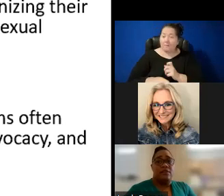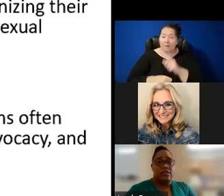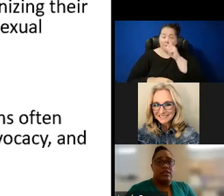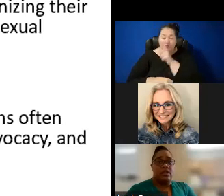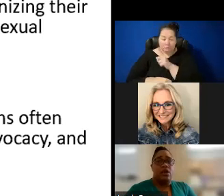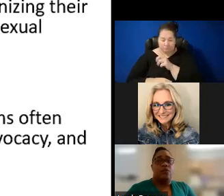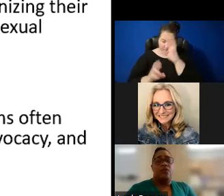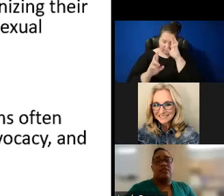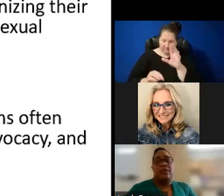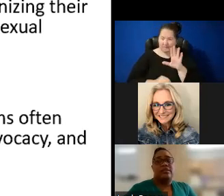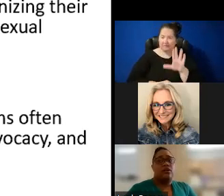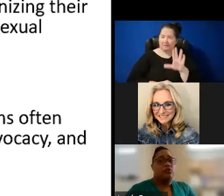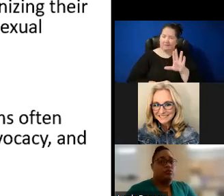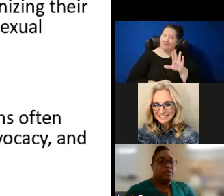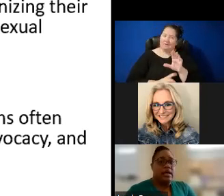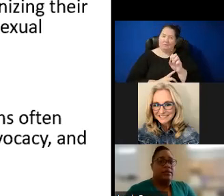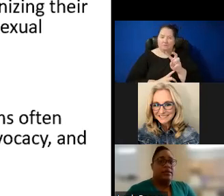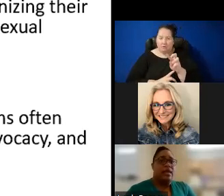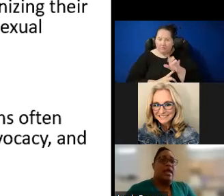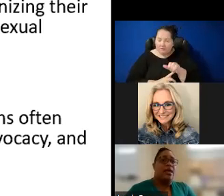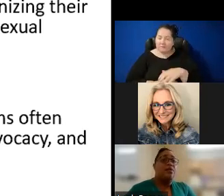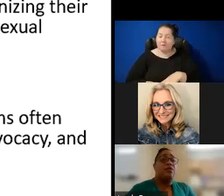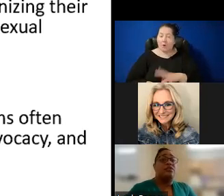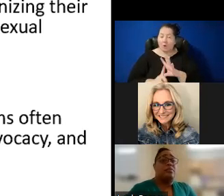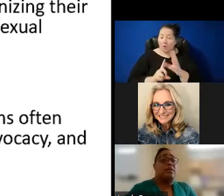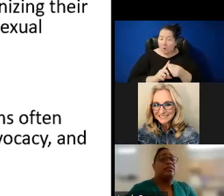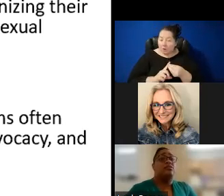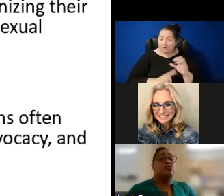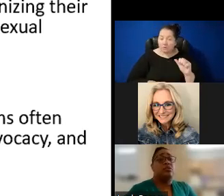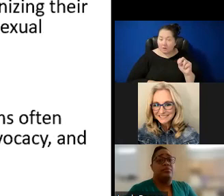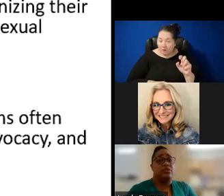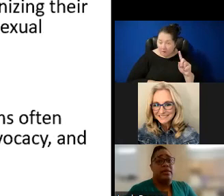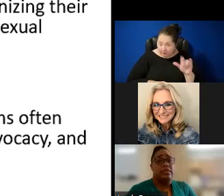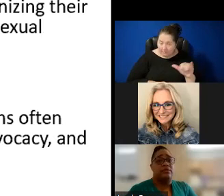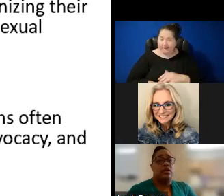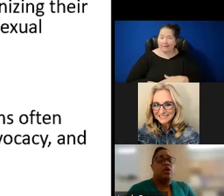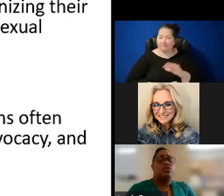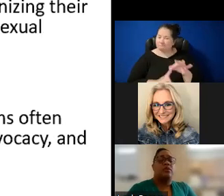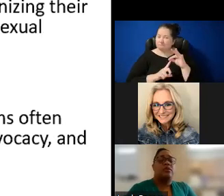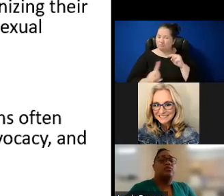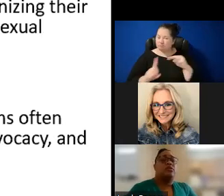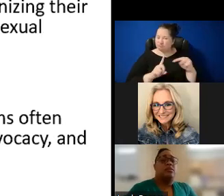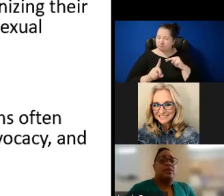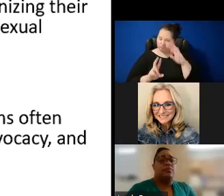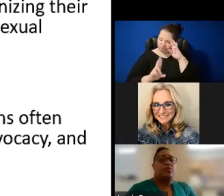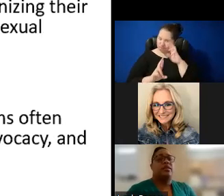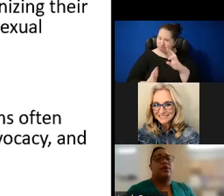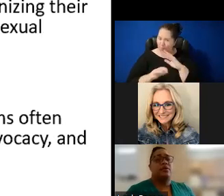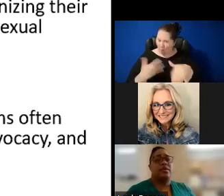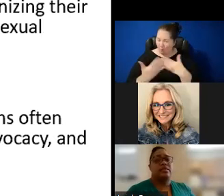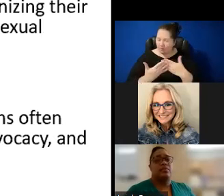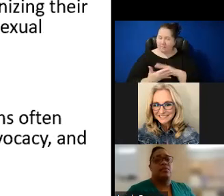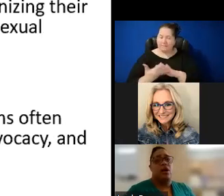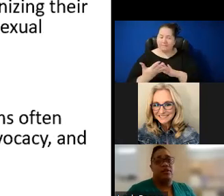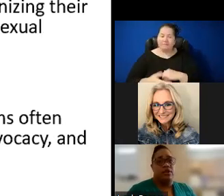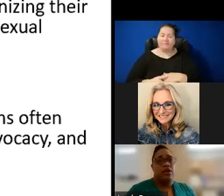their sovereignty, we're respecting cultural autonomy, and we're respecting those unique perspectives. So it is going to be important that